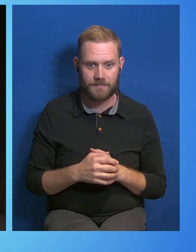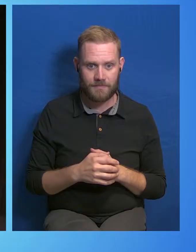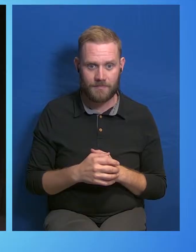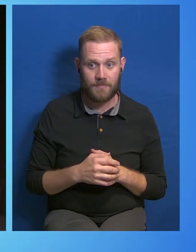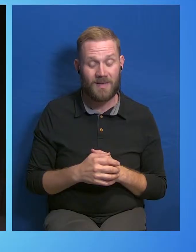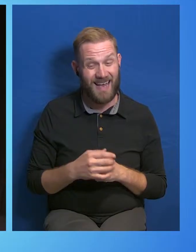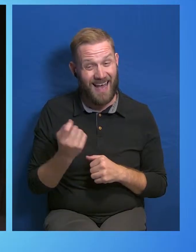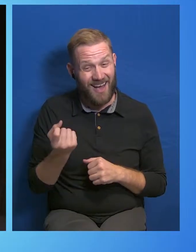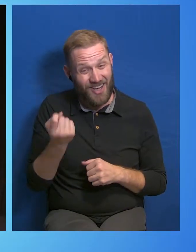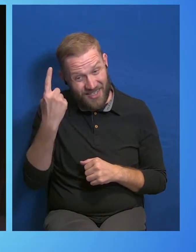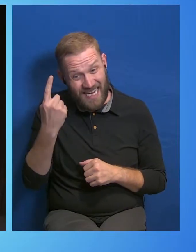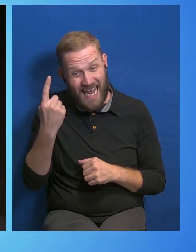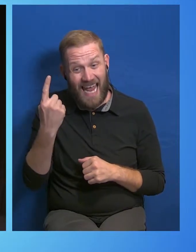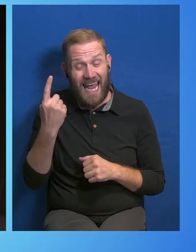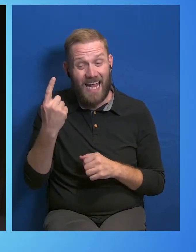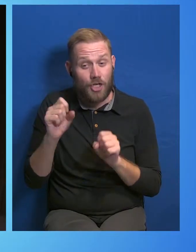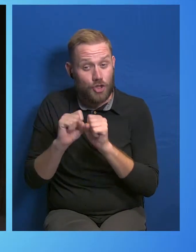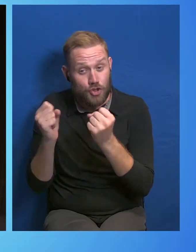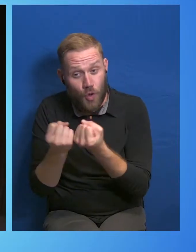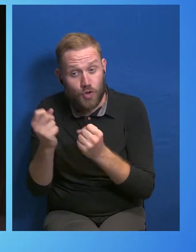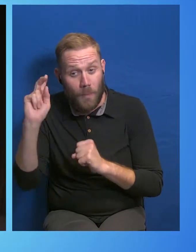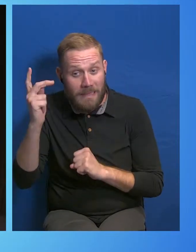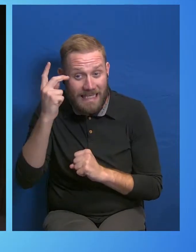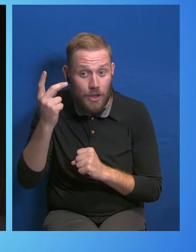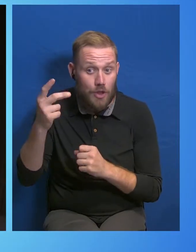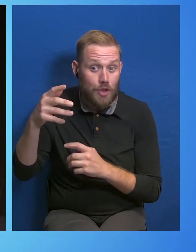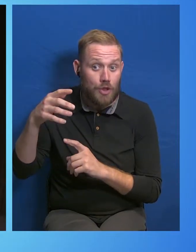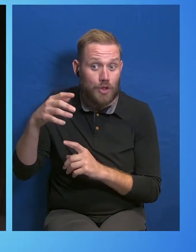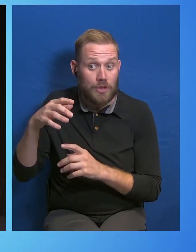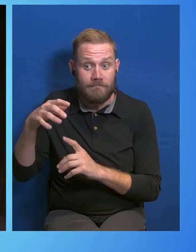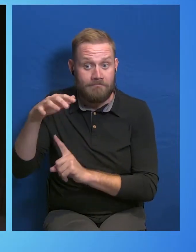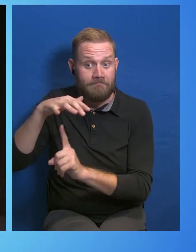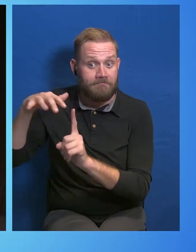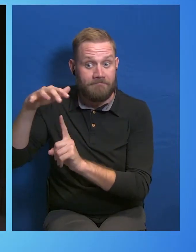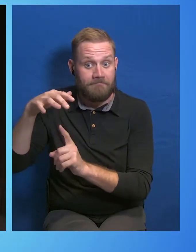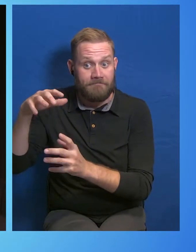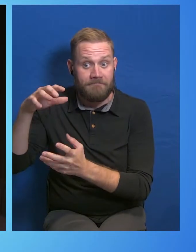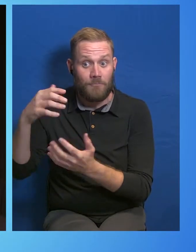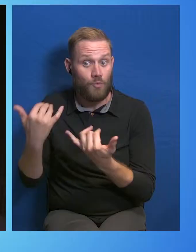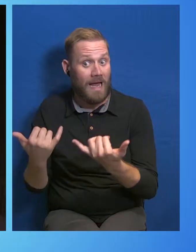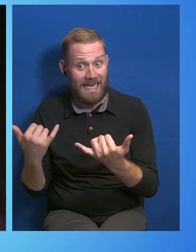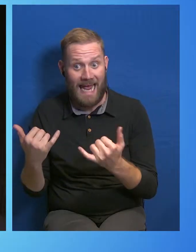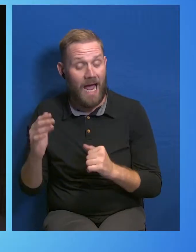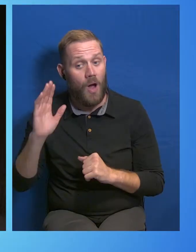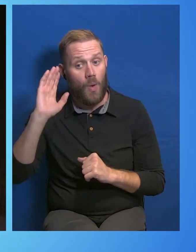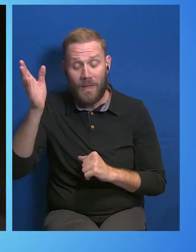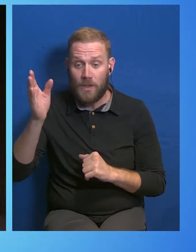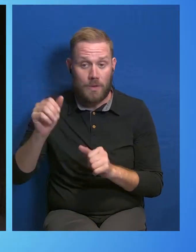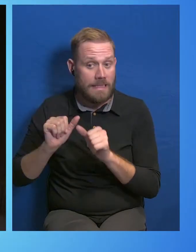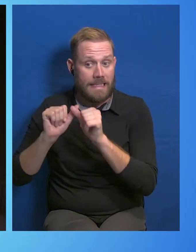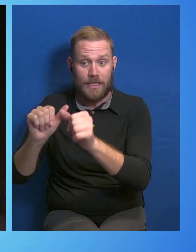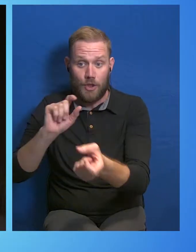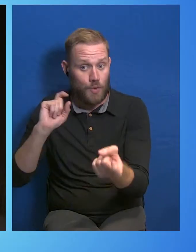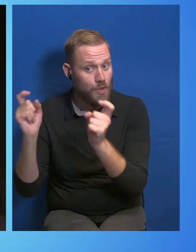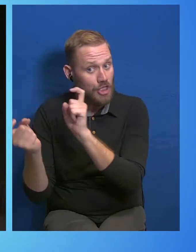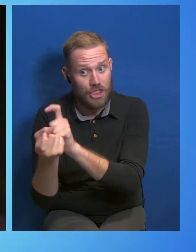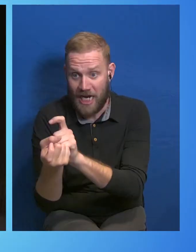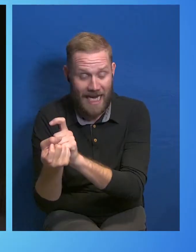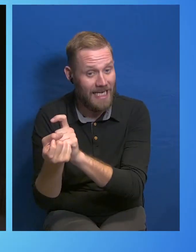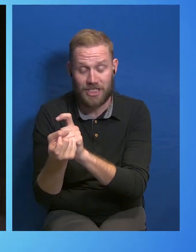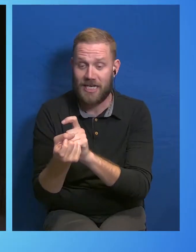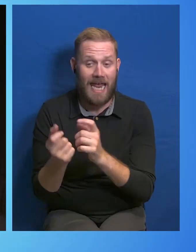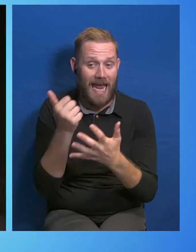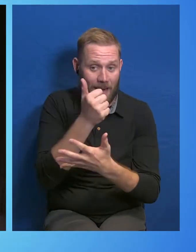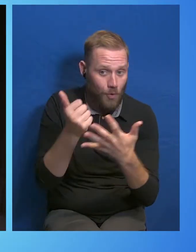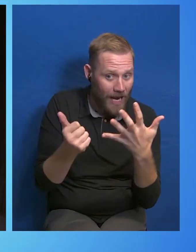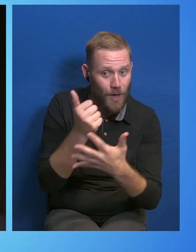And we know that the socio-political environment is going to continue to evolve and will not have the same